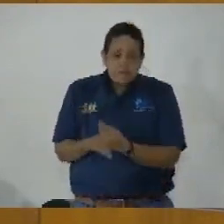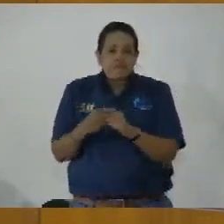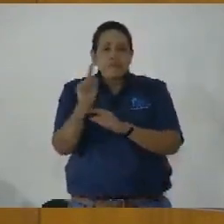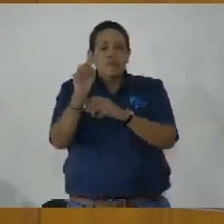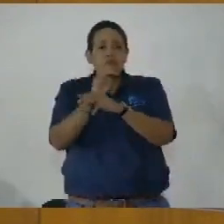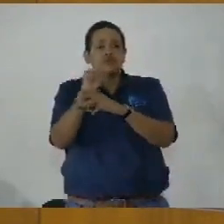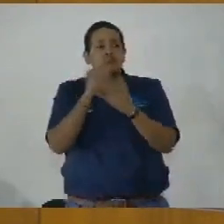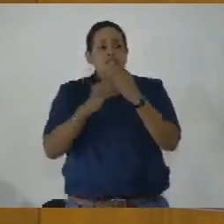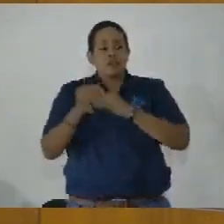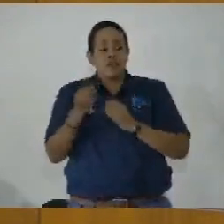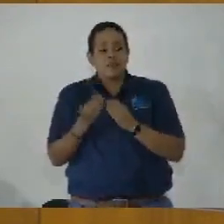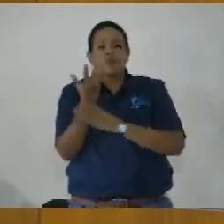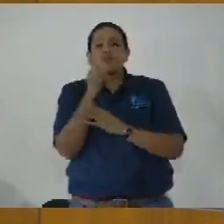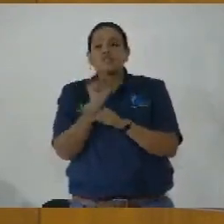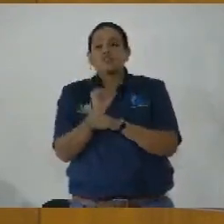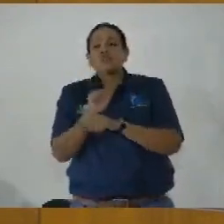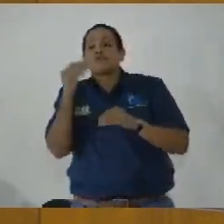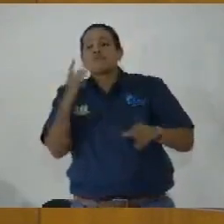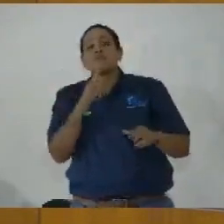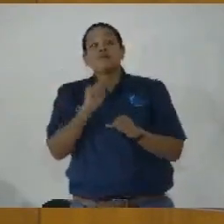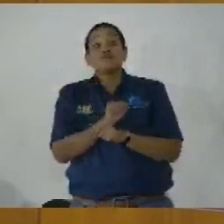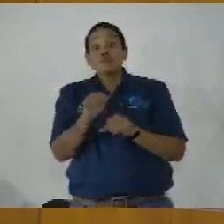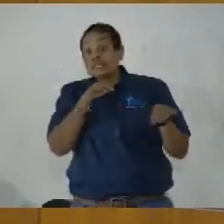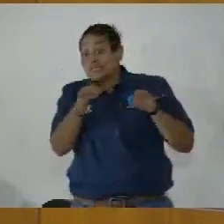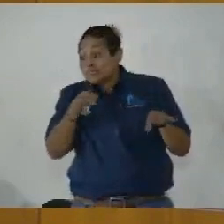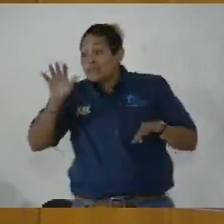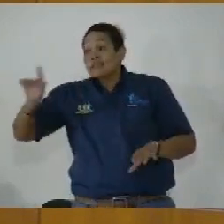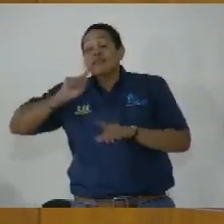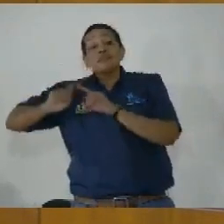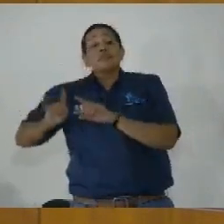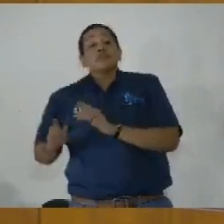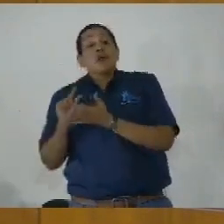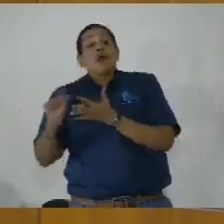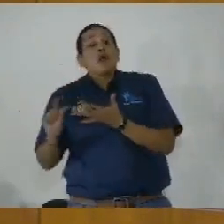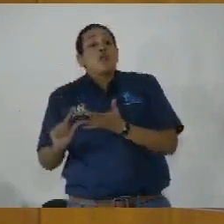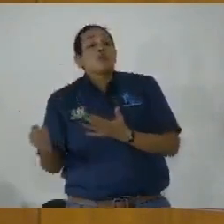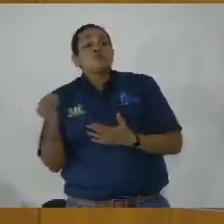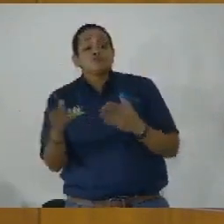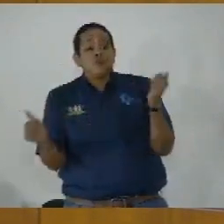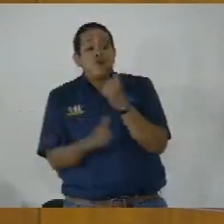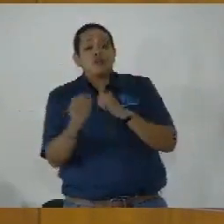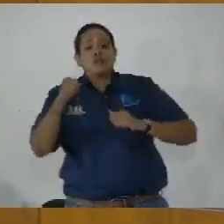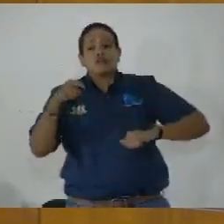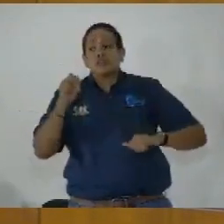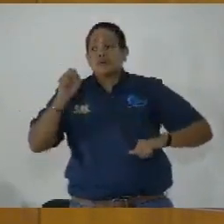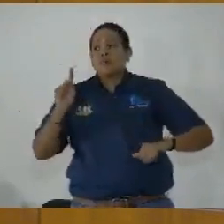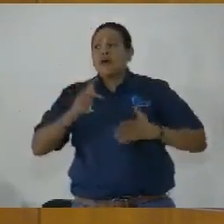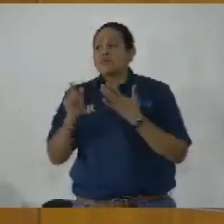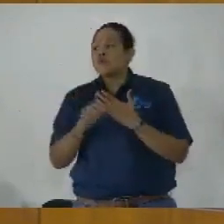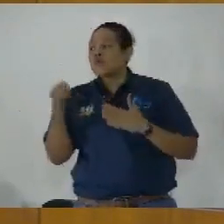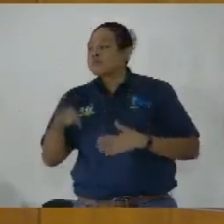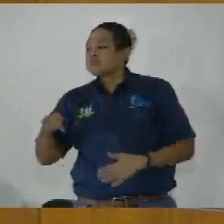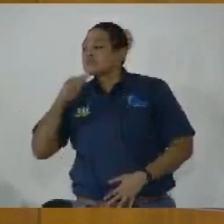of Economic Growth and Job Creation outlining their respective allocations under the Spark program.